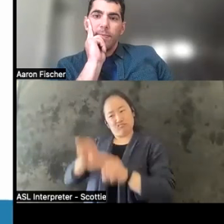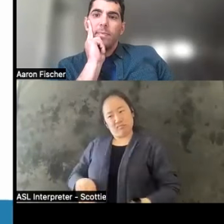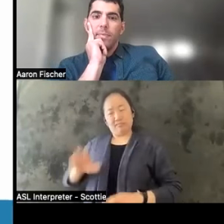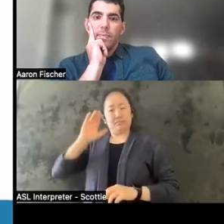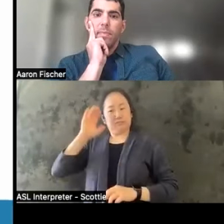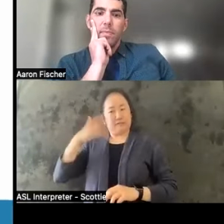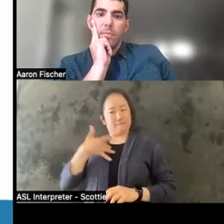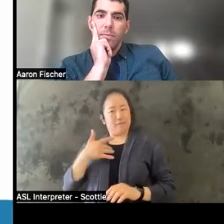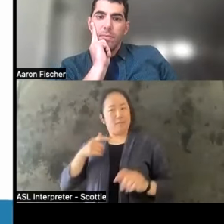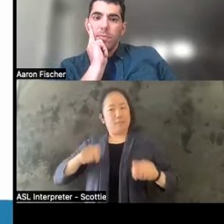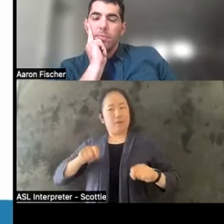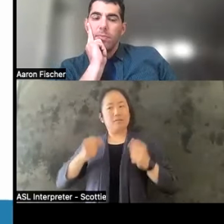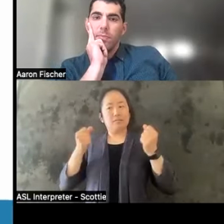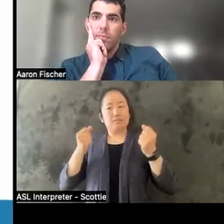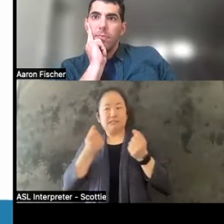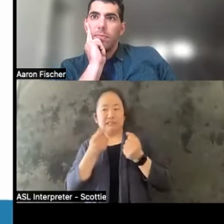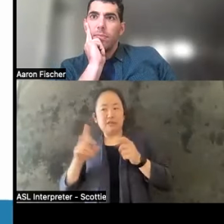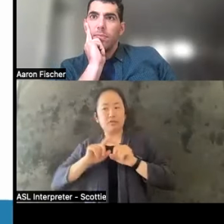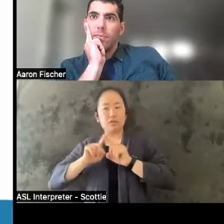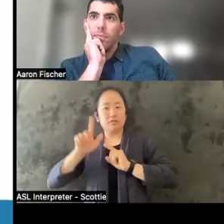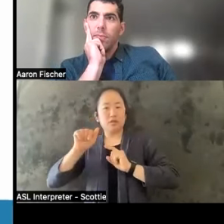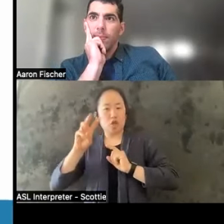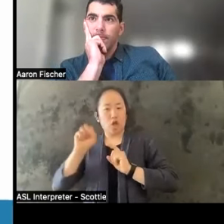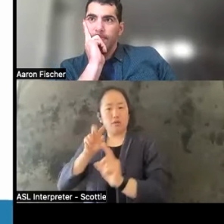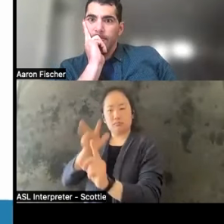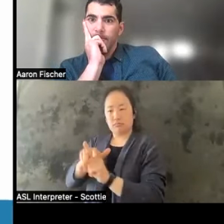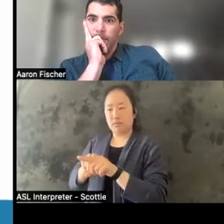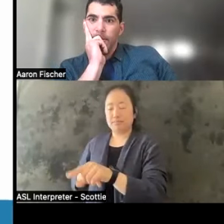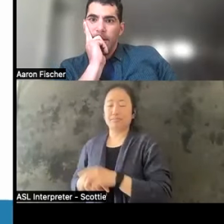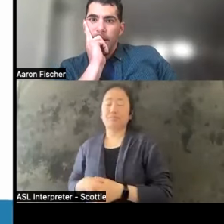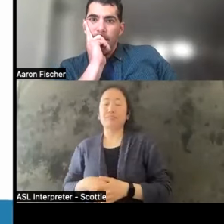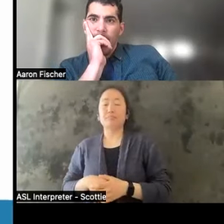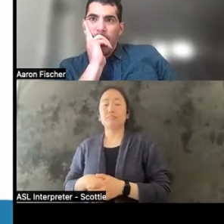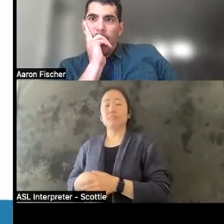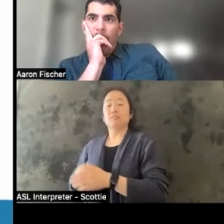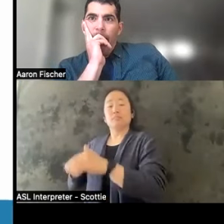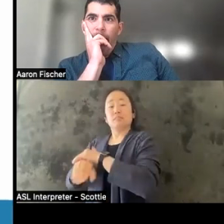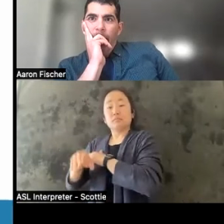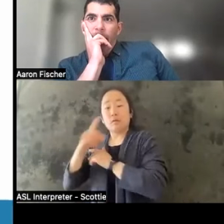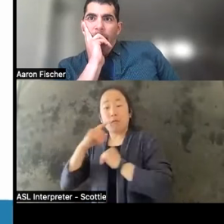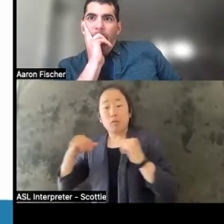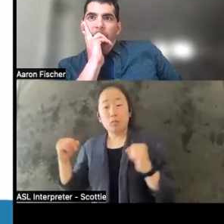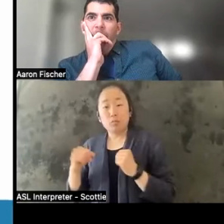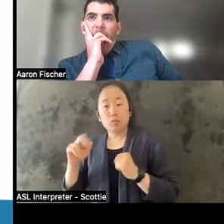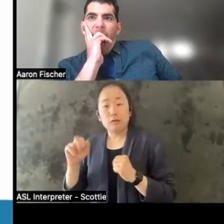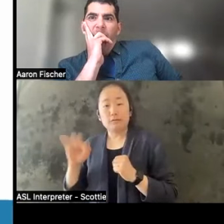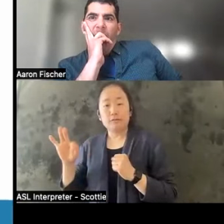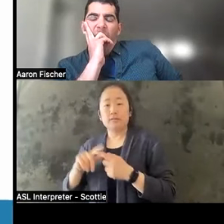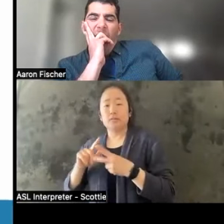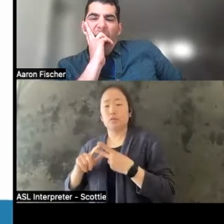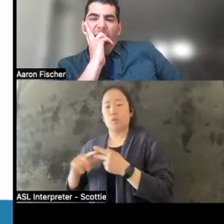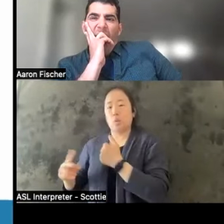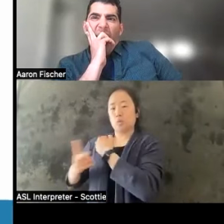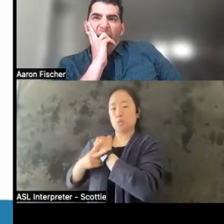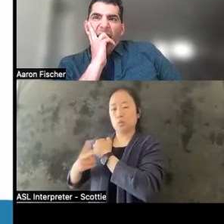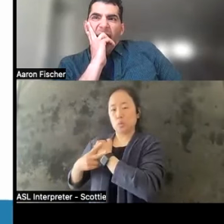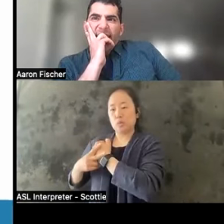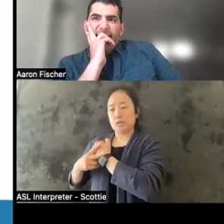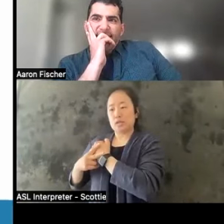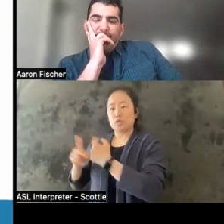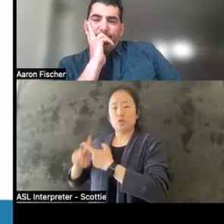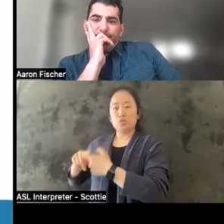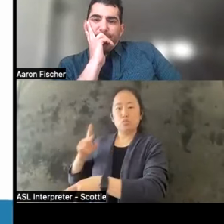here. Access to a refrigerator or storage for things like keeping insulin